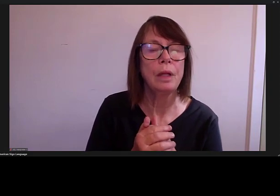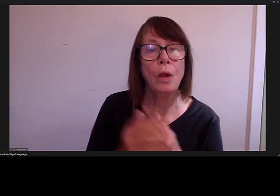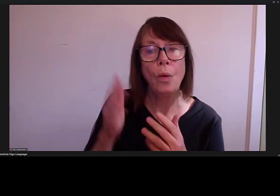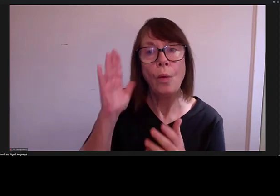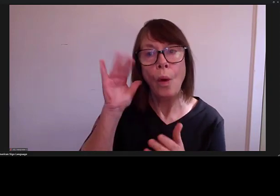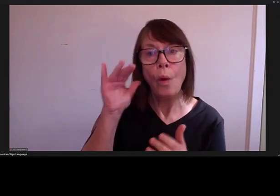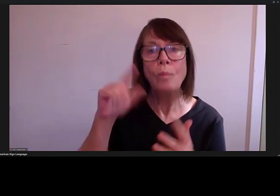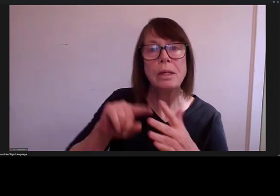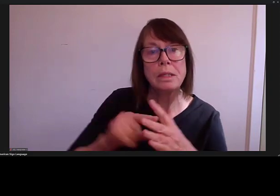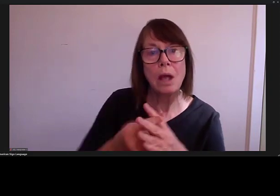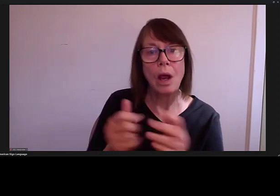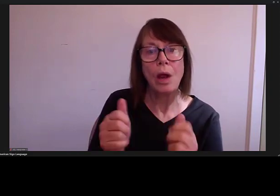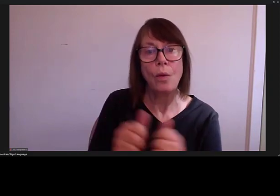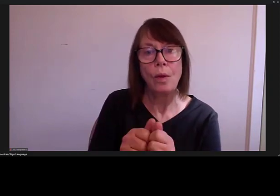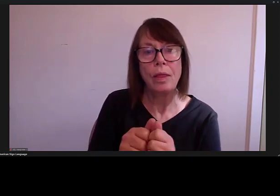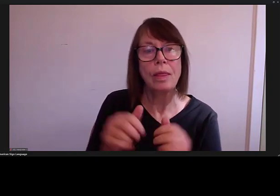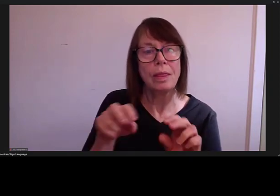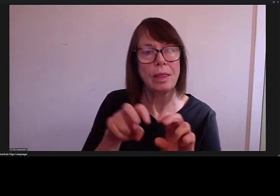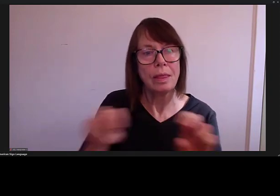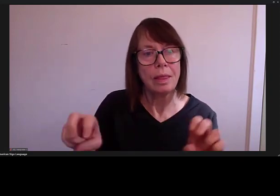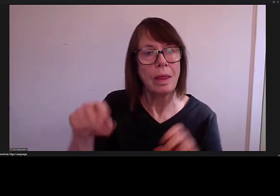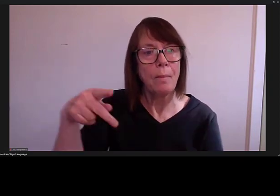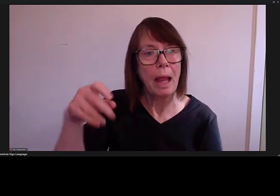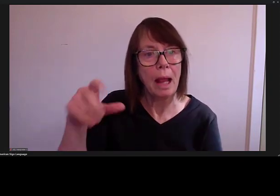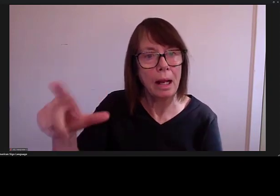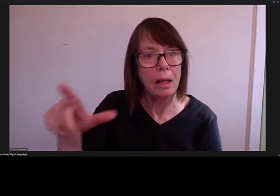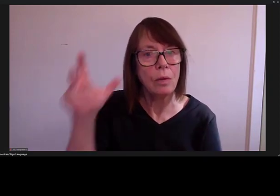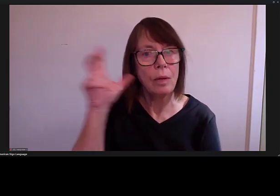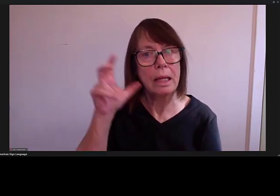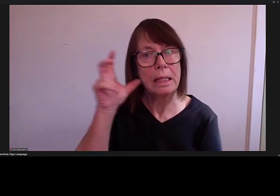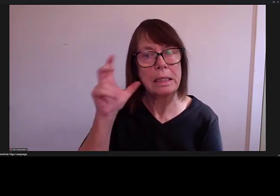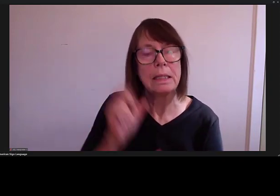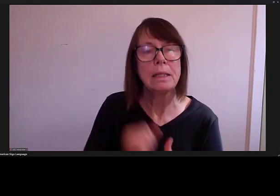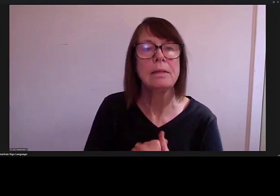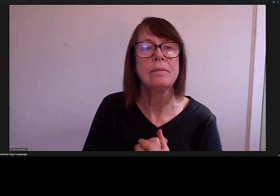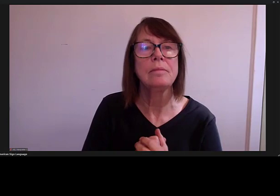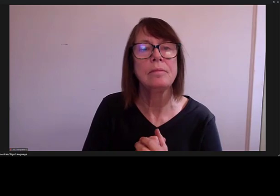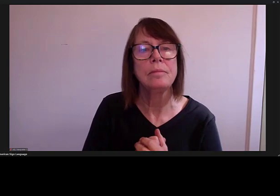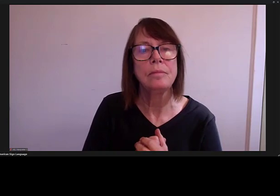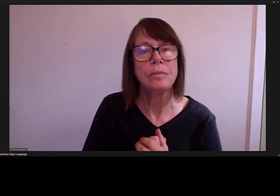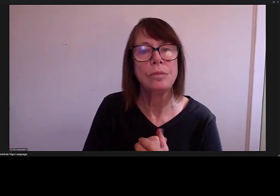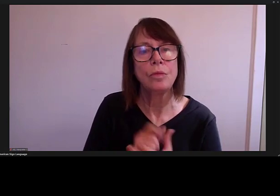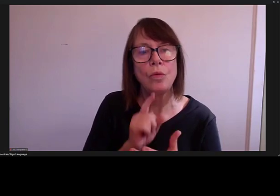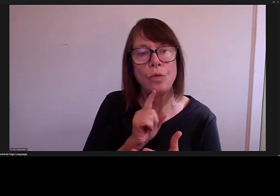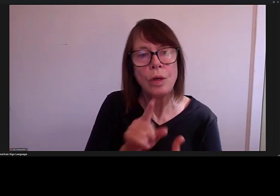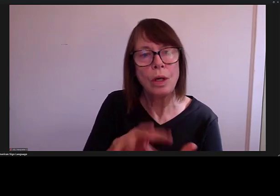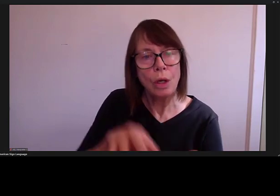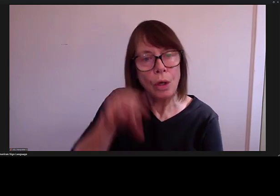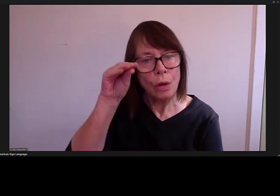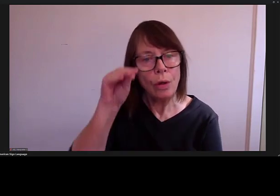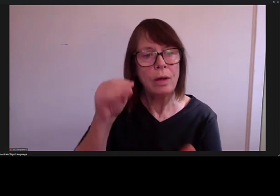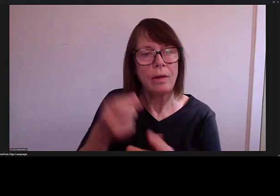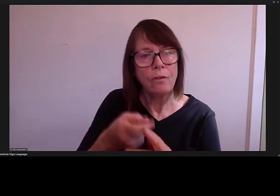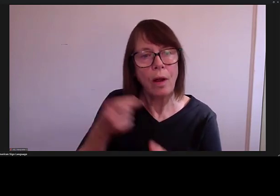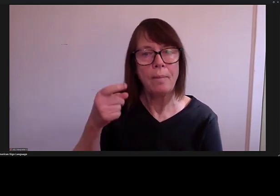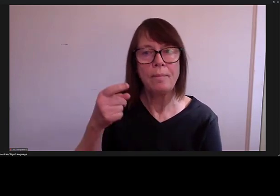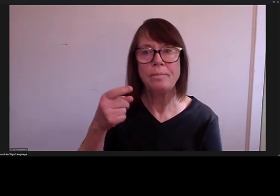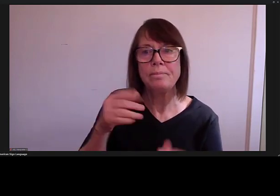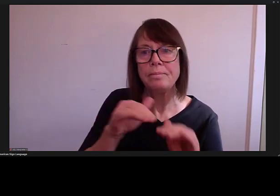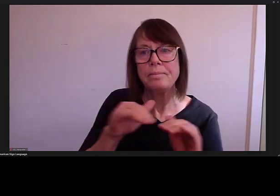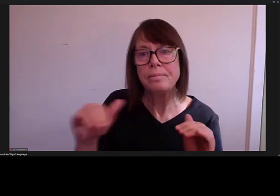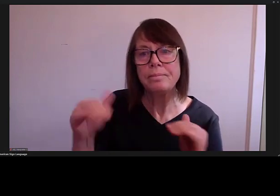start with this panel through listening and really learning from our panelists with